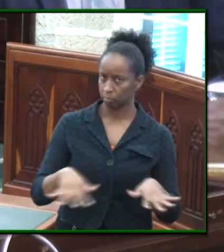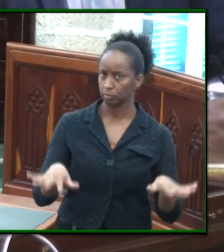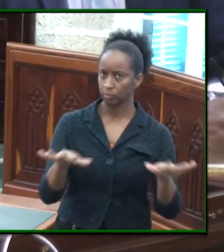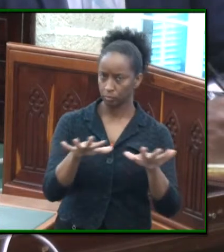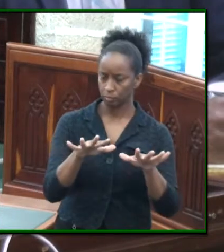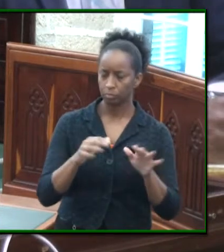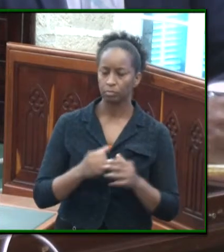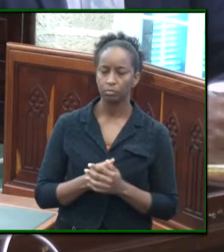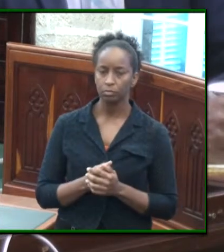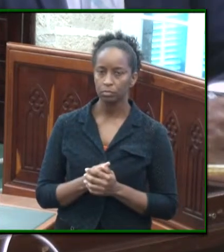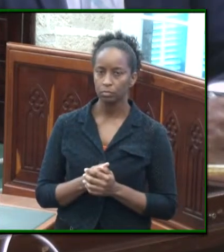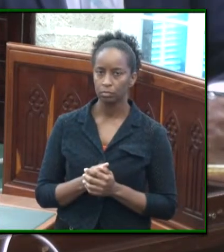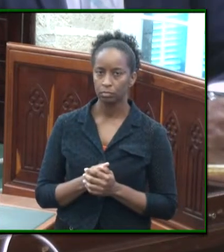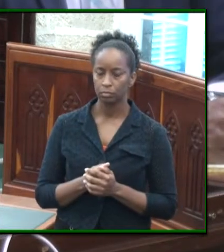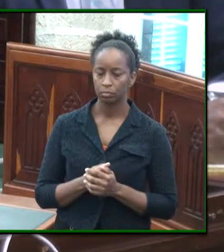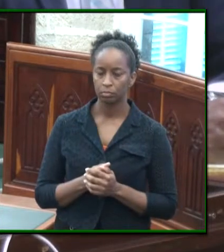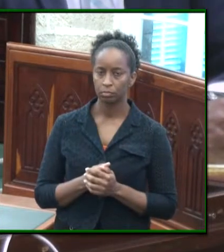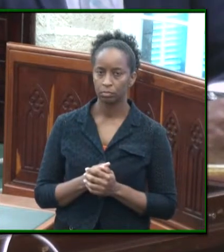subjective thing.